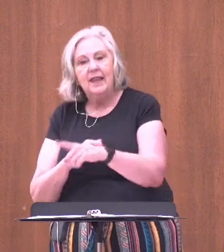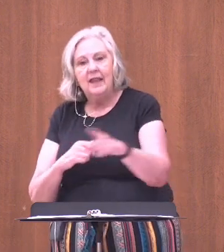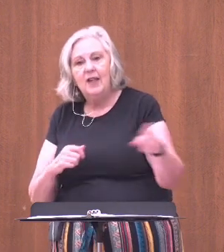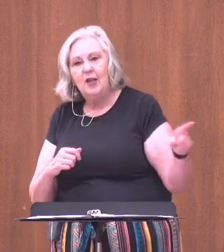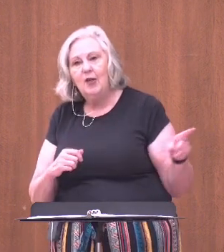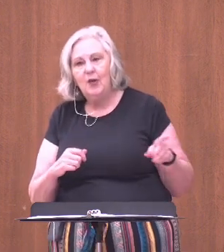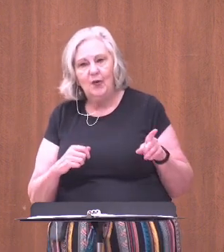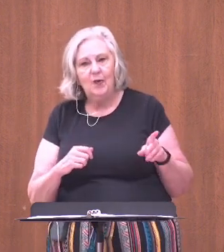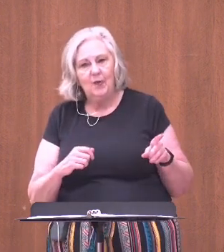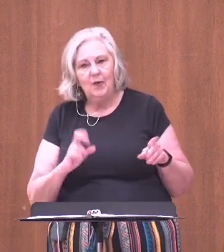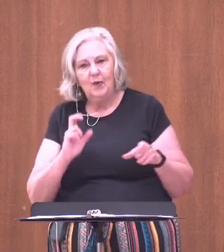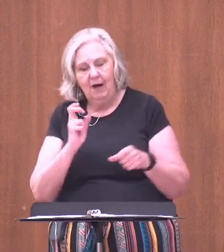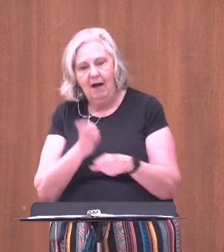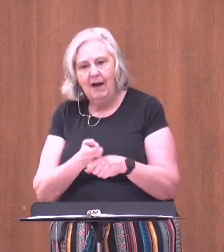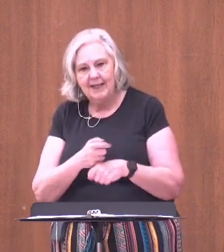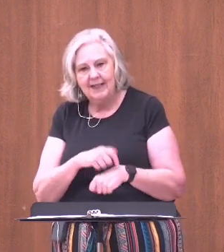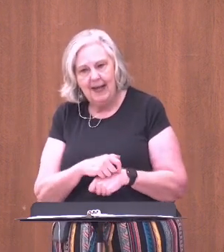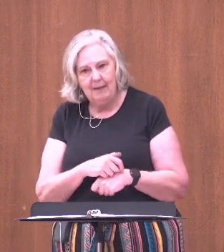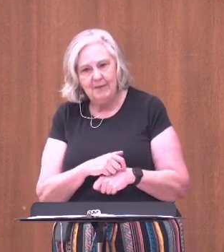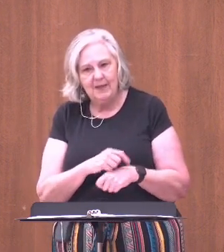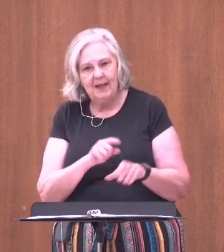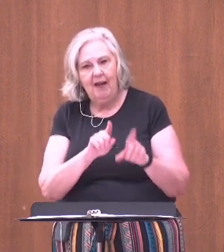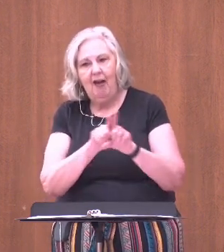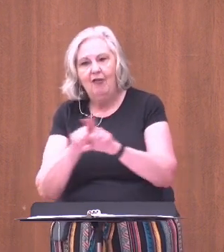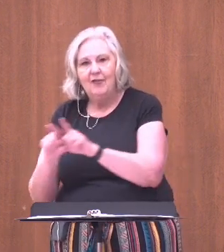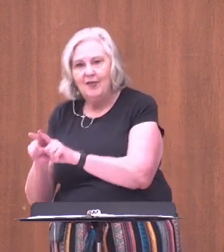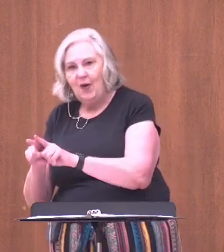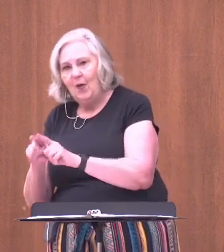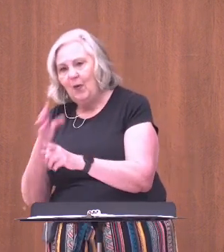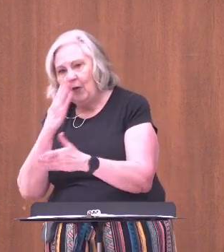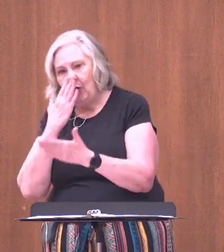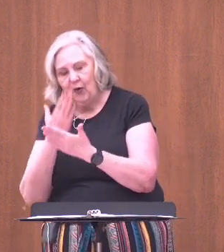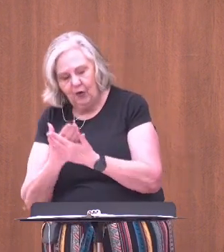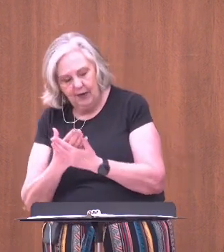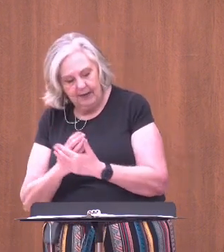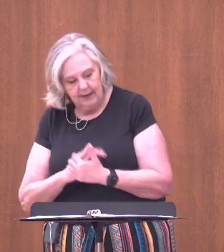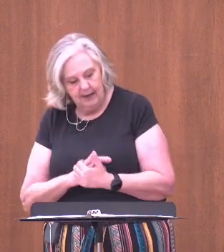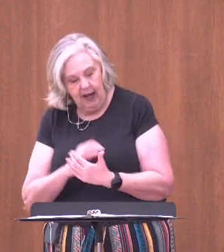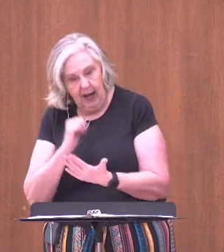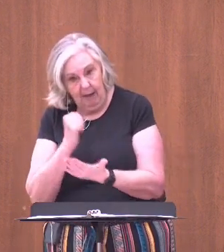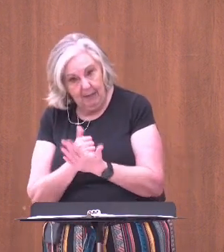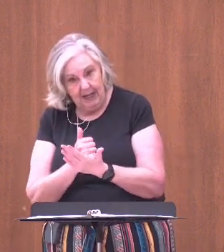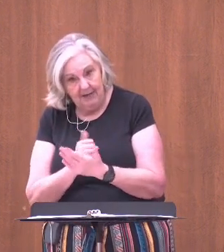in the hard times, but also in the good. Amen.